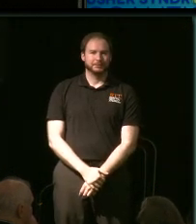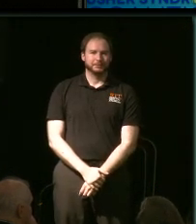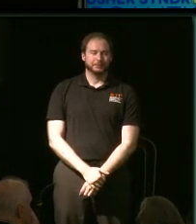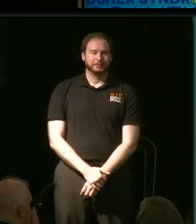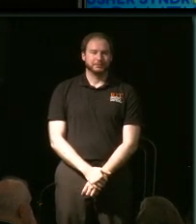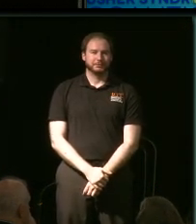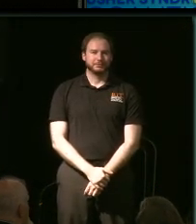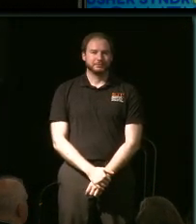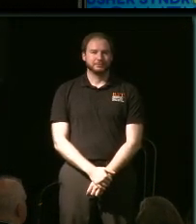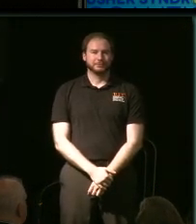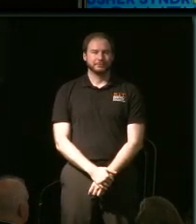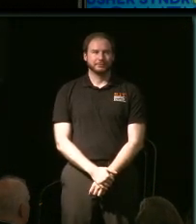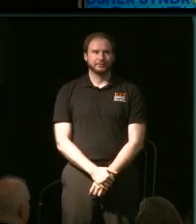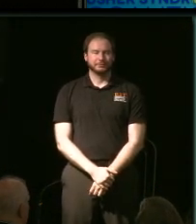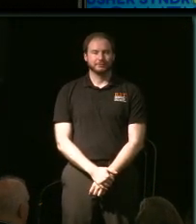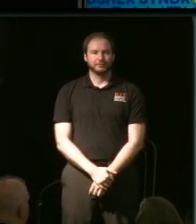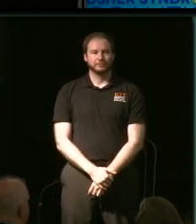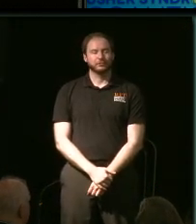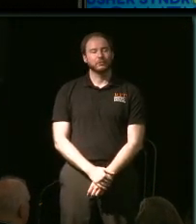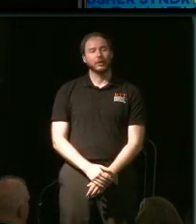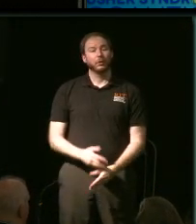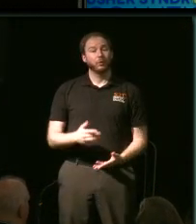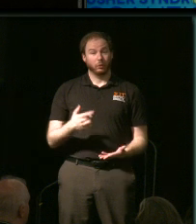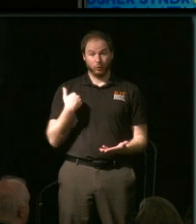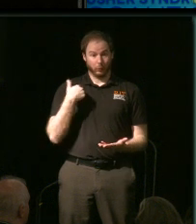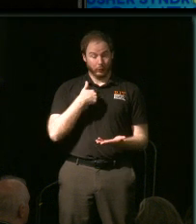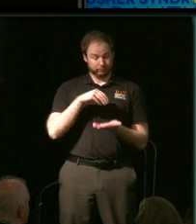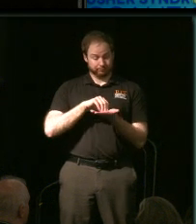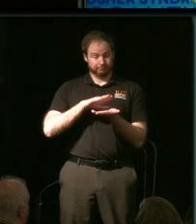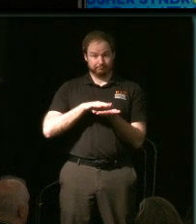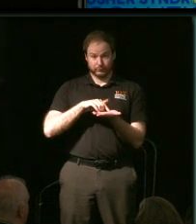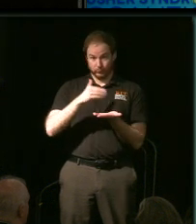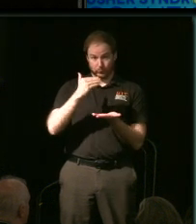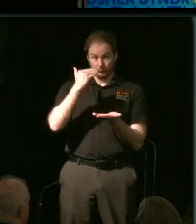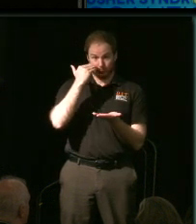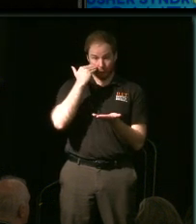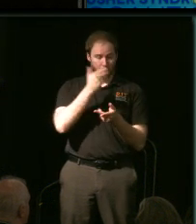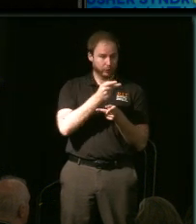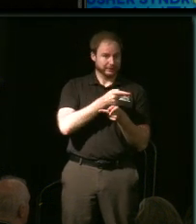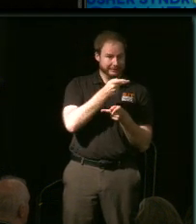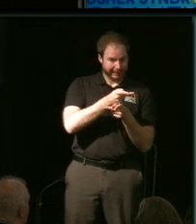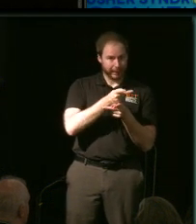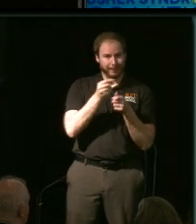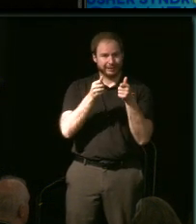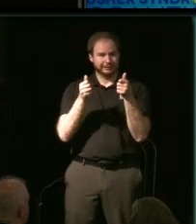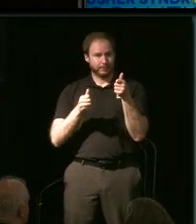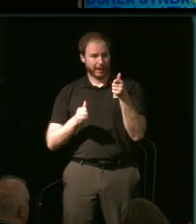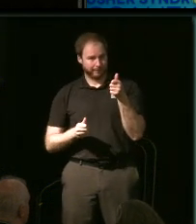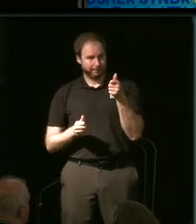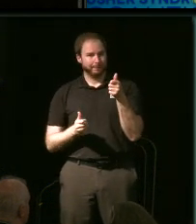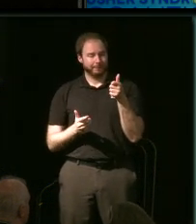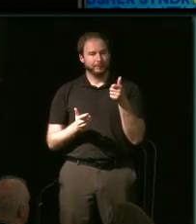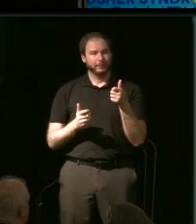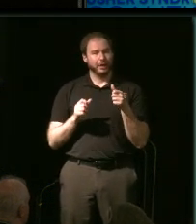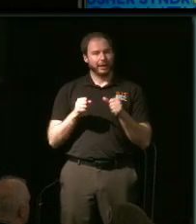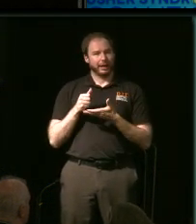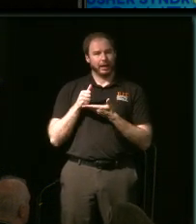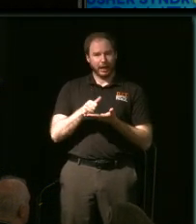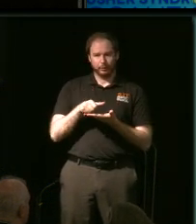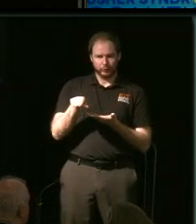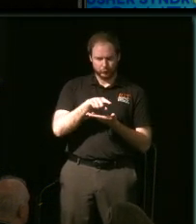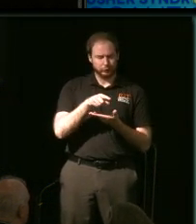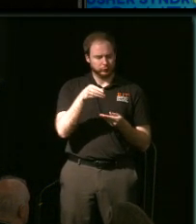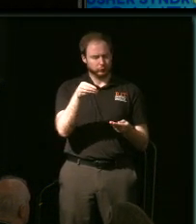Okay, so what we know about Usher syndrome, the types and the subtypes, can help you